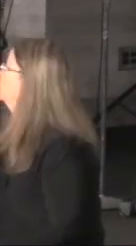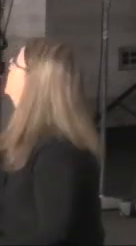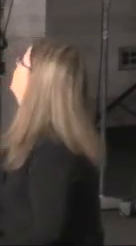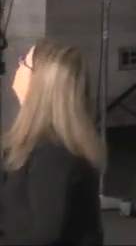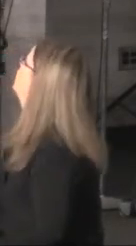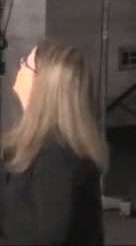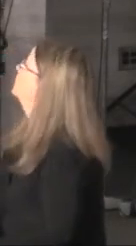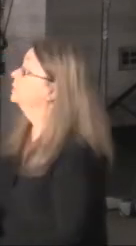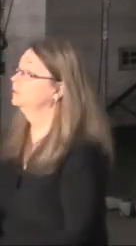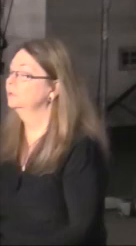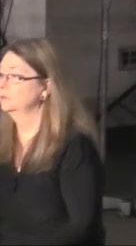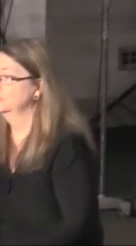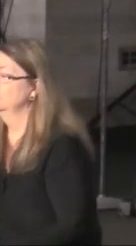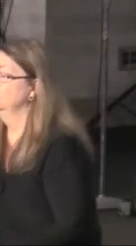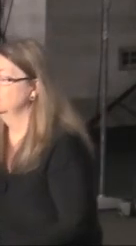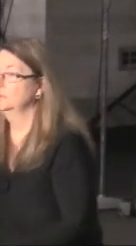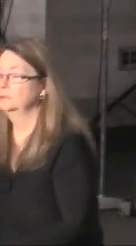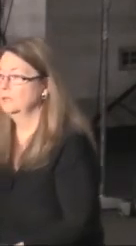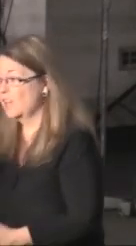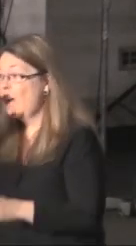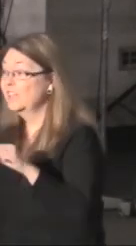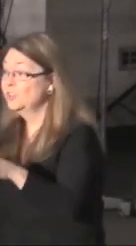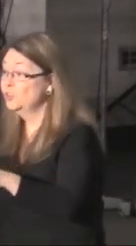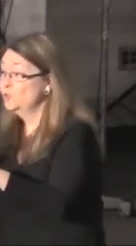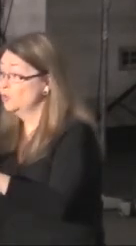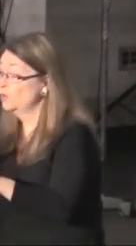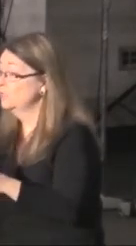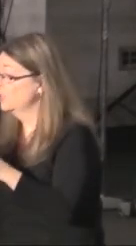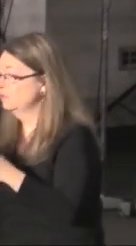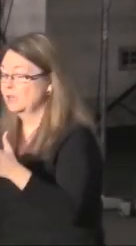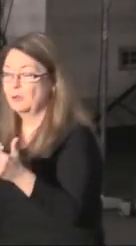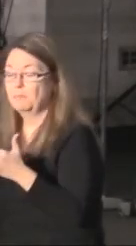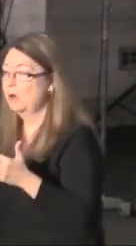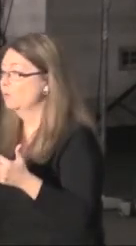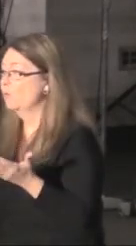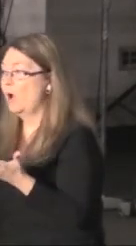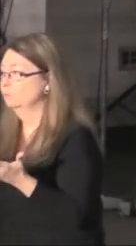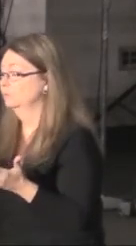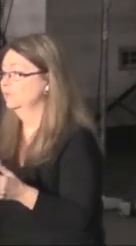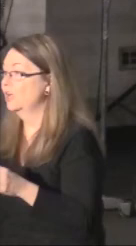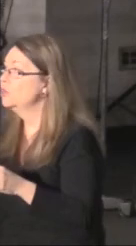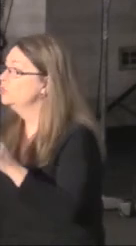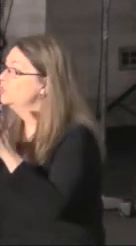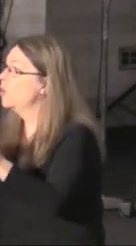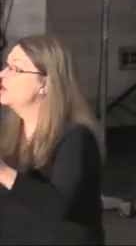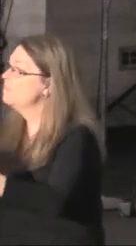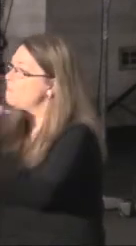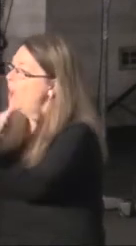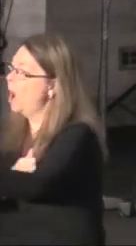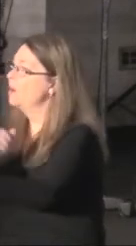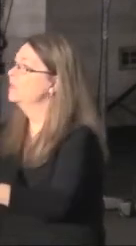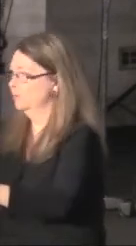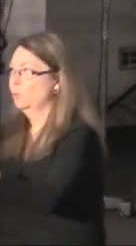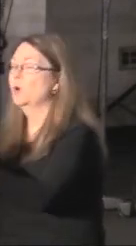belongs to God and not to us. God can use your circumstance no matter what you're in and show his power, and he is at